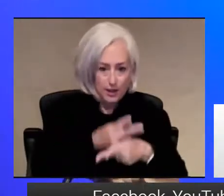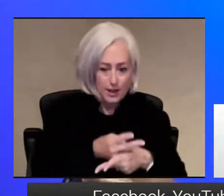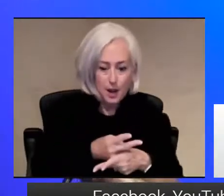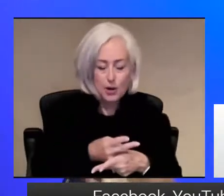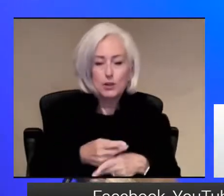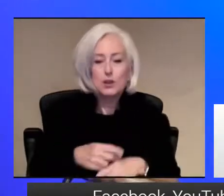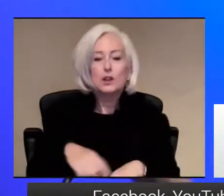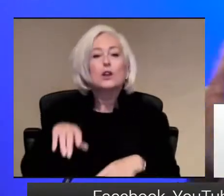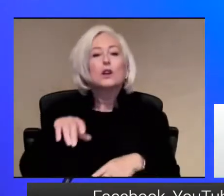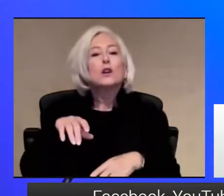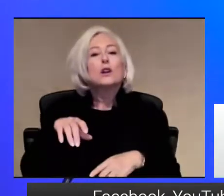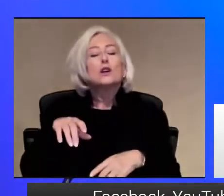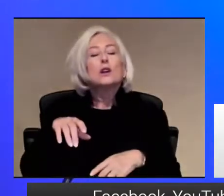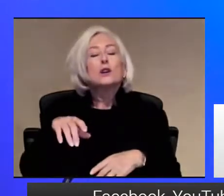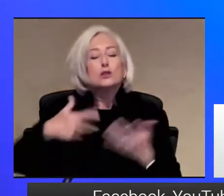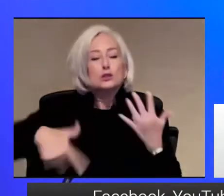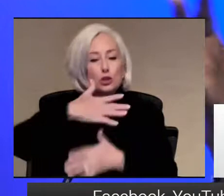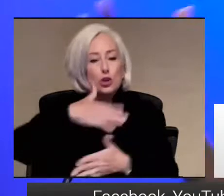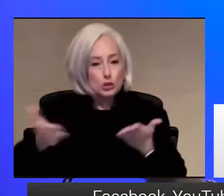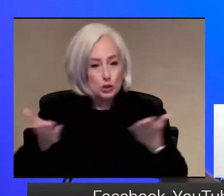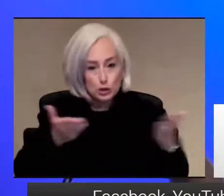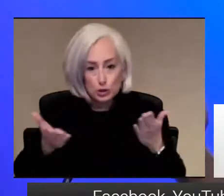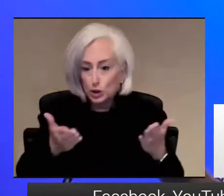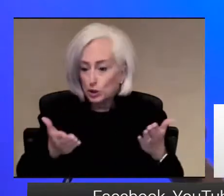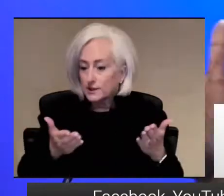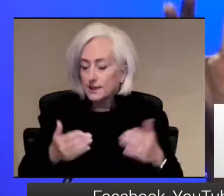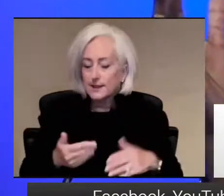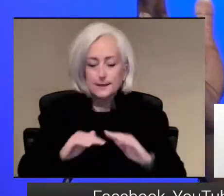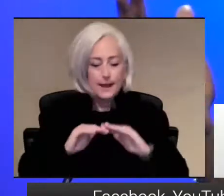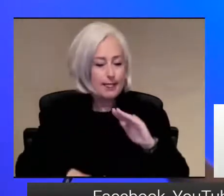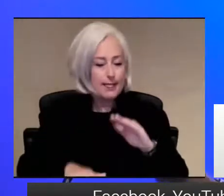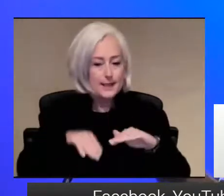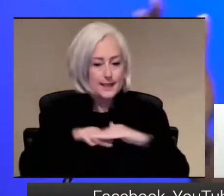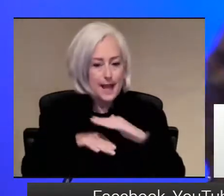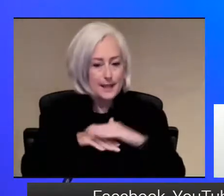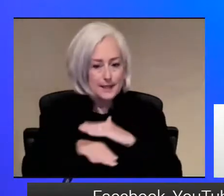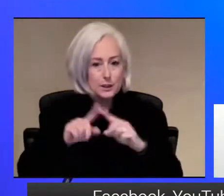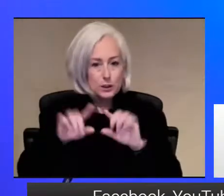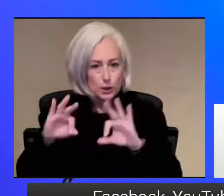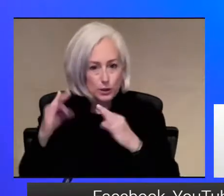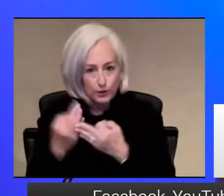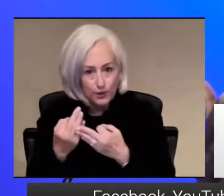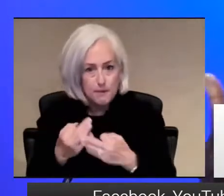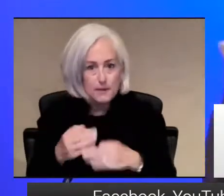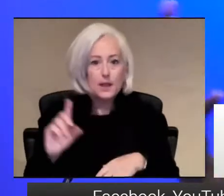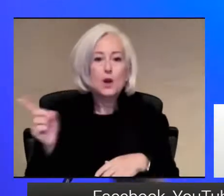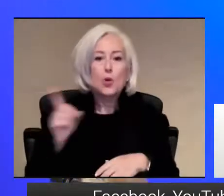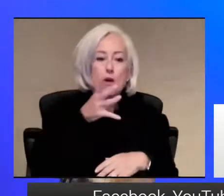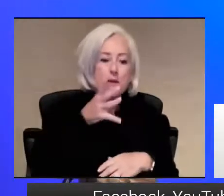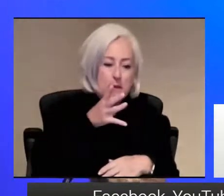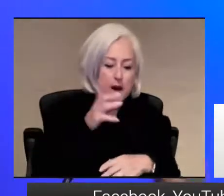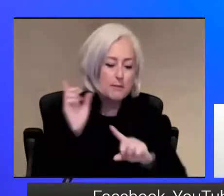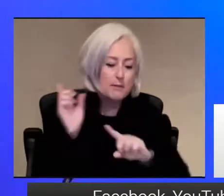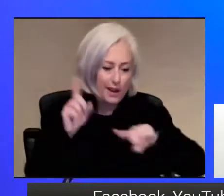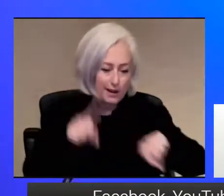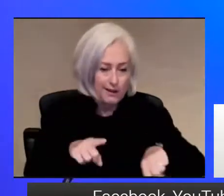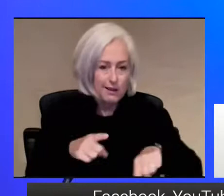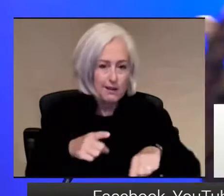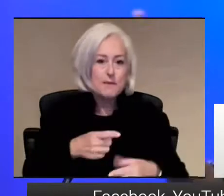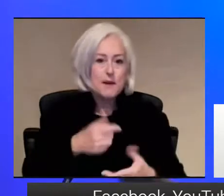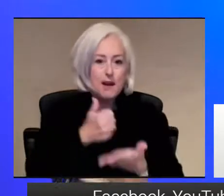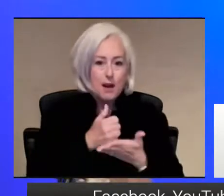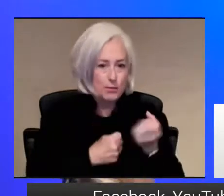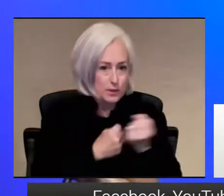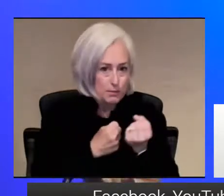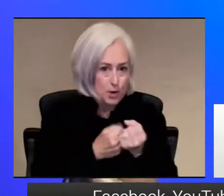families. Like, we weren't having that social support where mothers or caregivers could come in and support them after they had a baby, or come